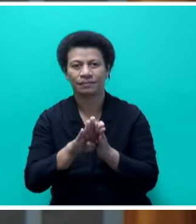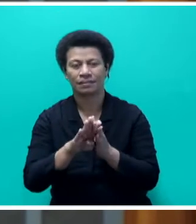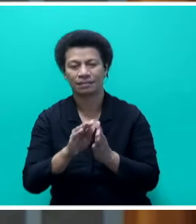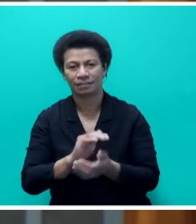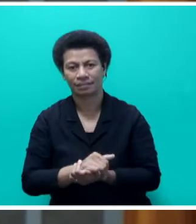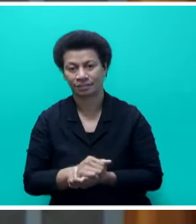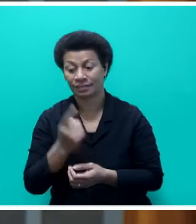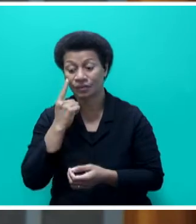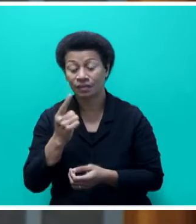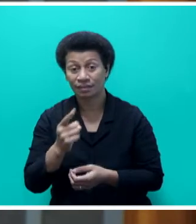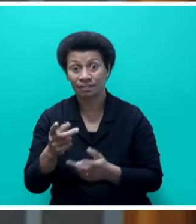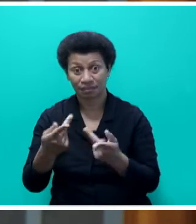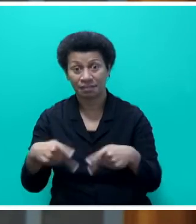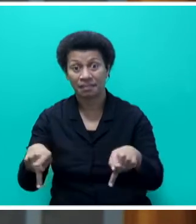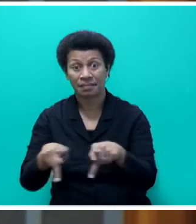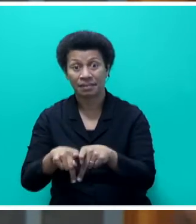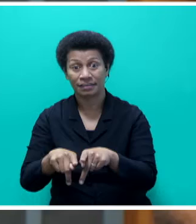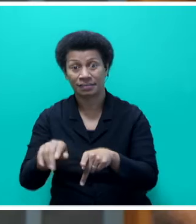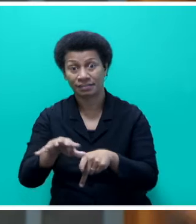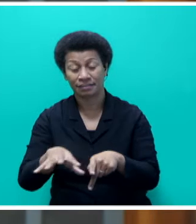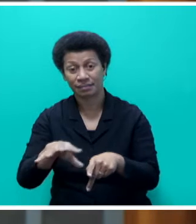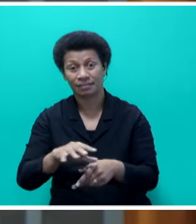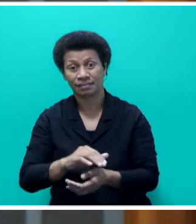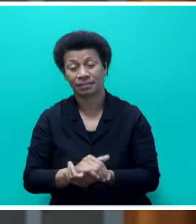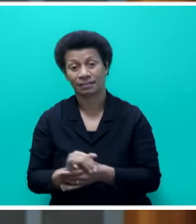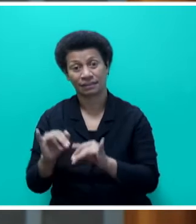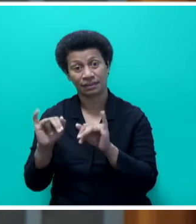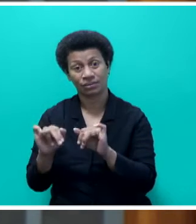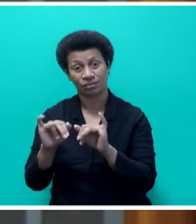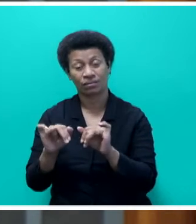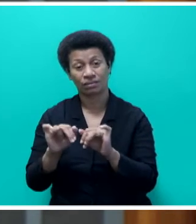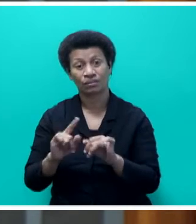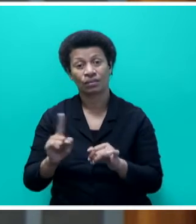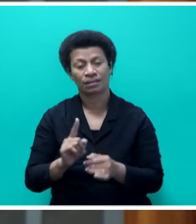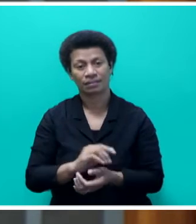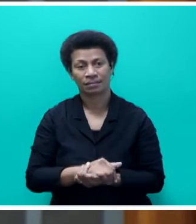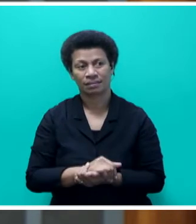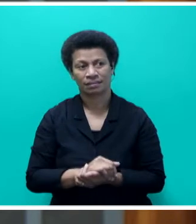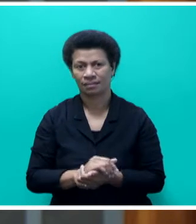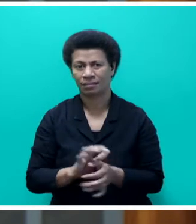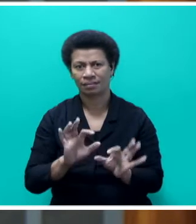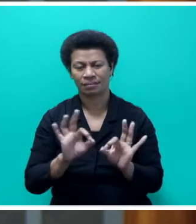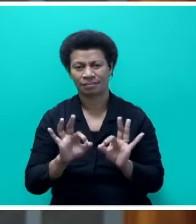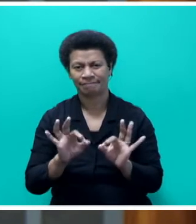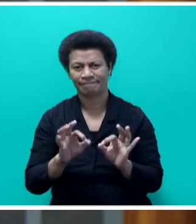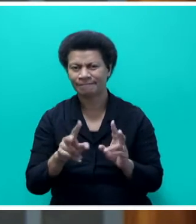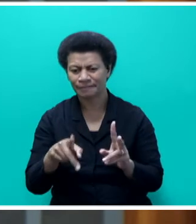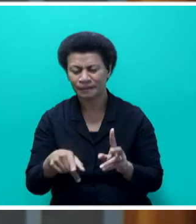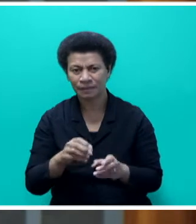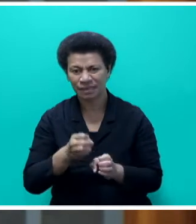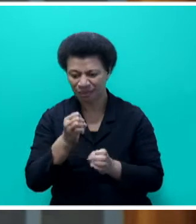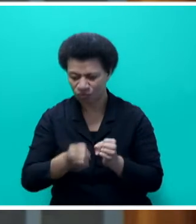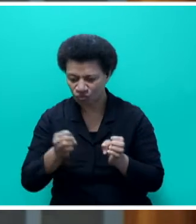site experiencing inundation issues that were not anticipated in the earlier engineering studies